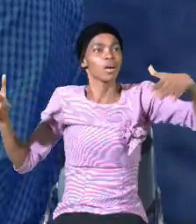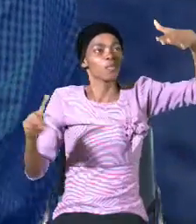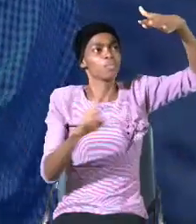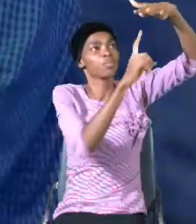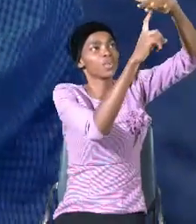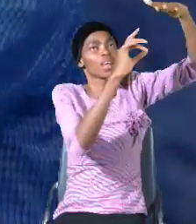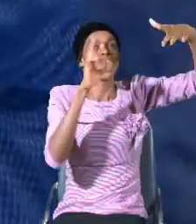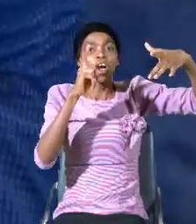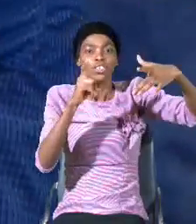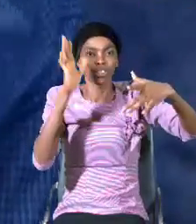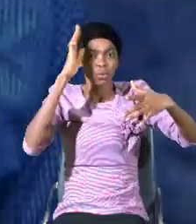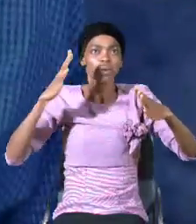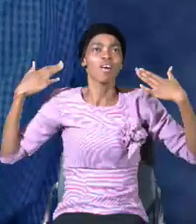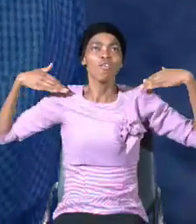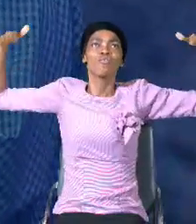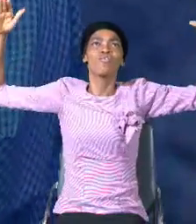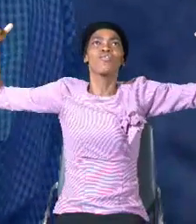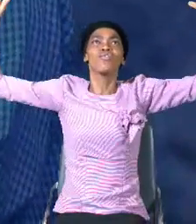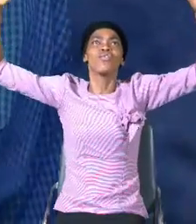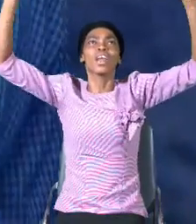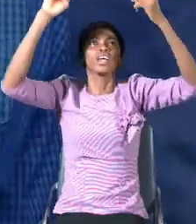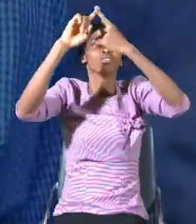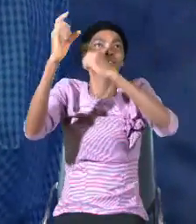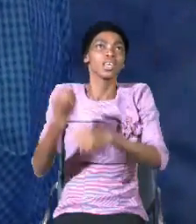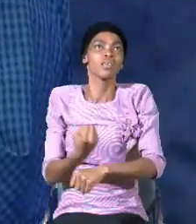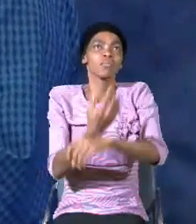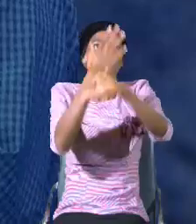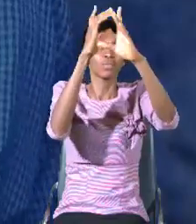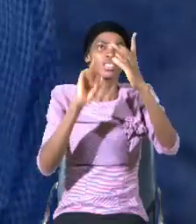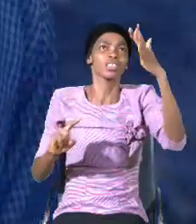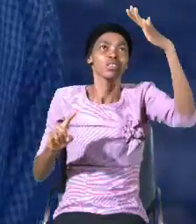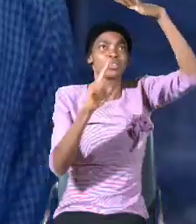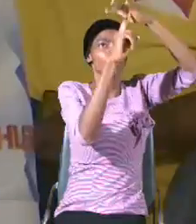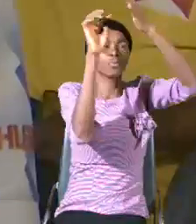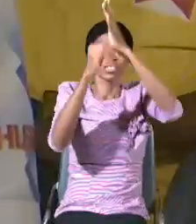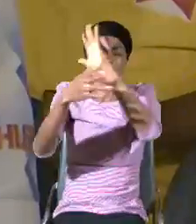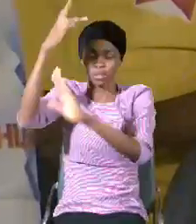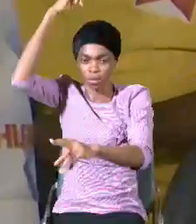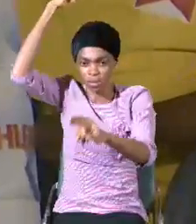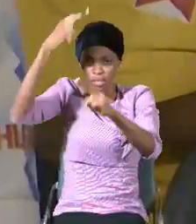fly and you'll get to the mountaintop in Jesus' name.